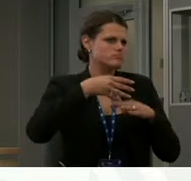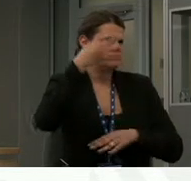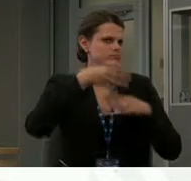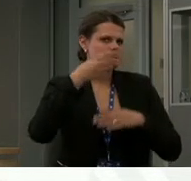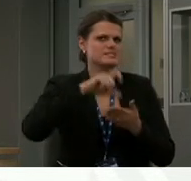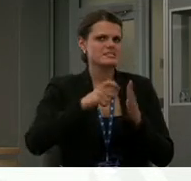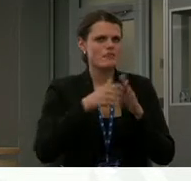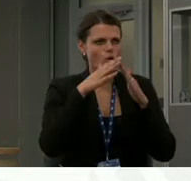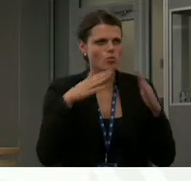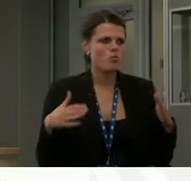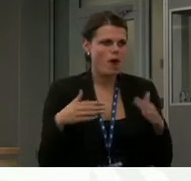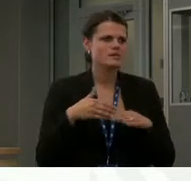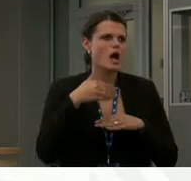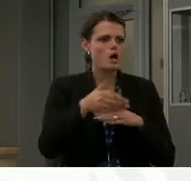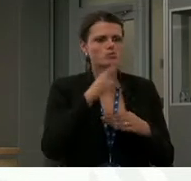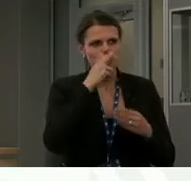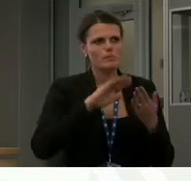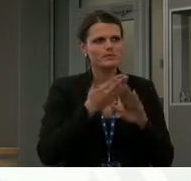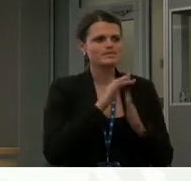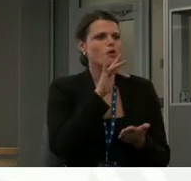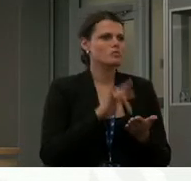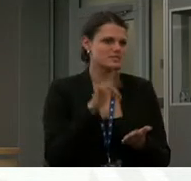flats away from city centers,